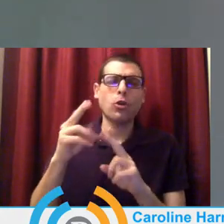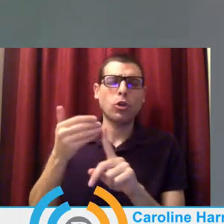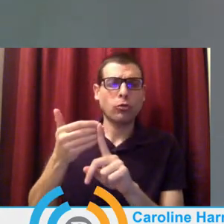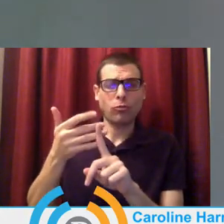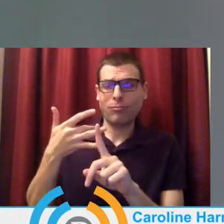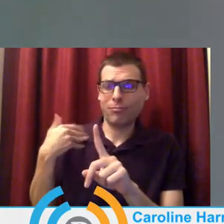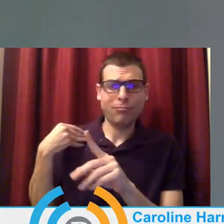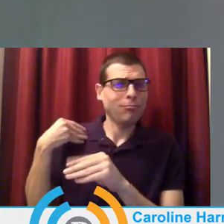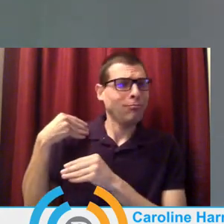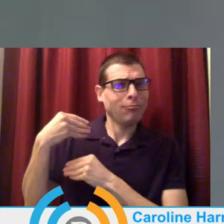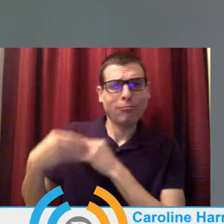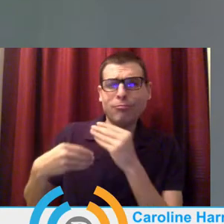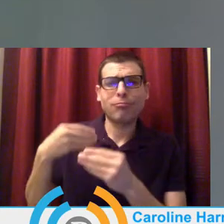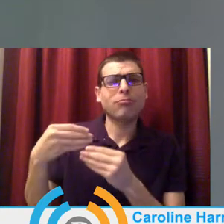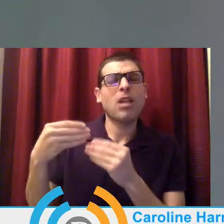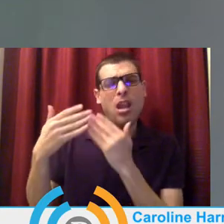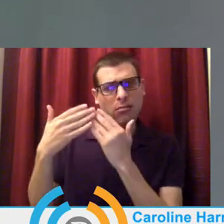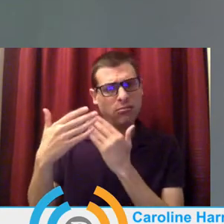generations. Thank you.